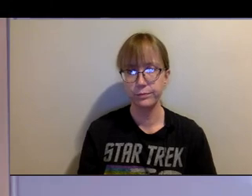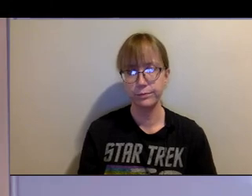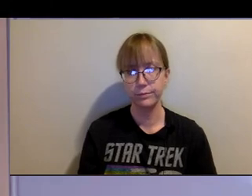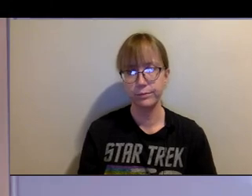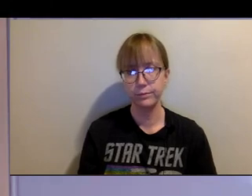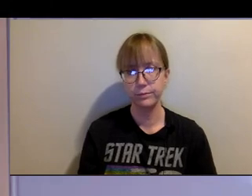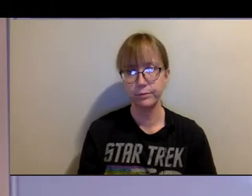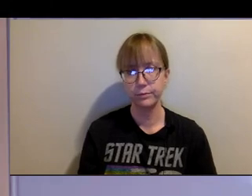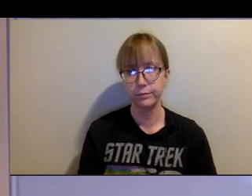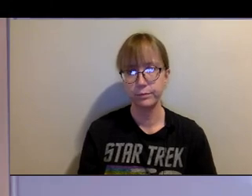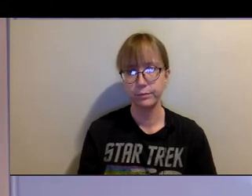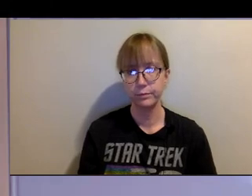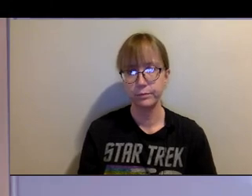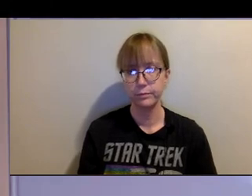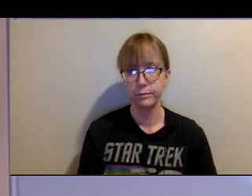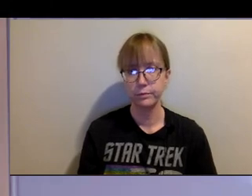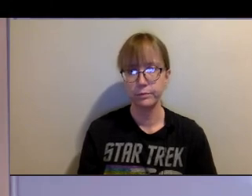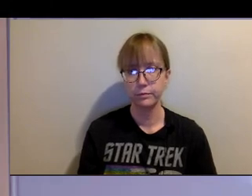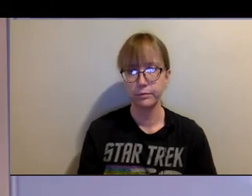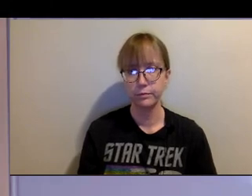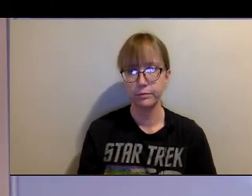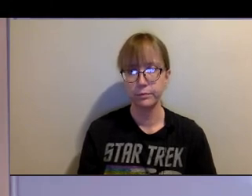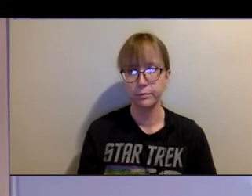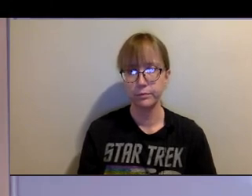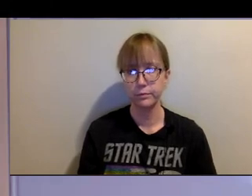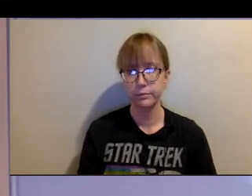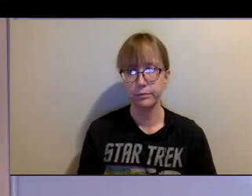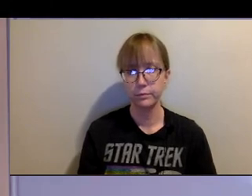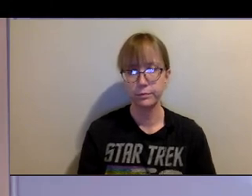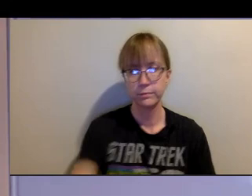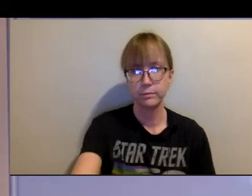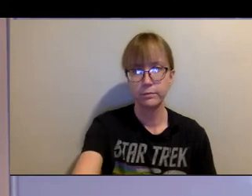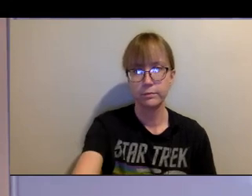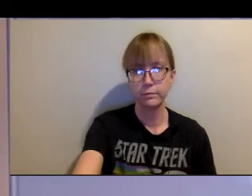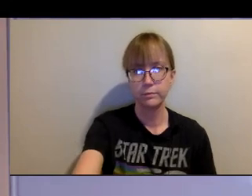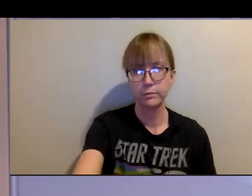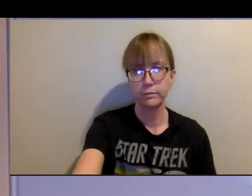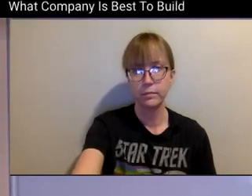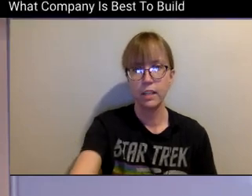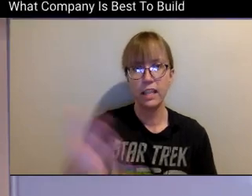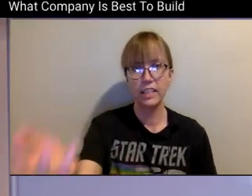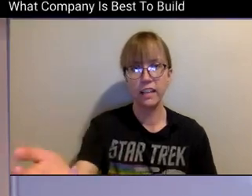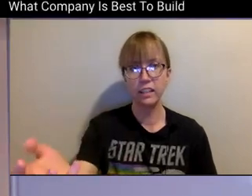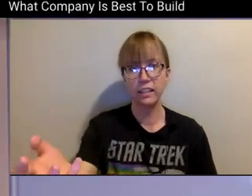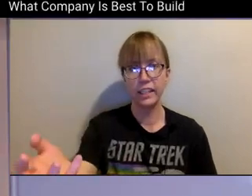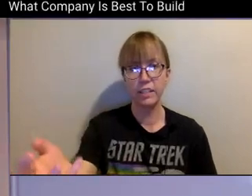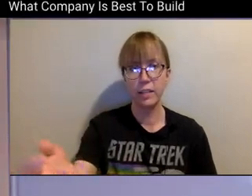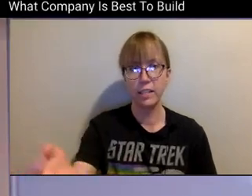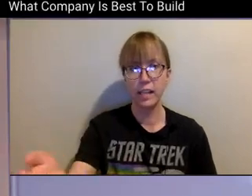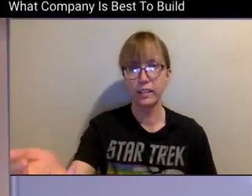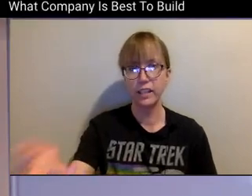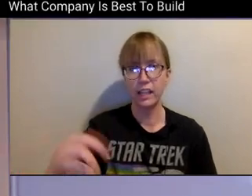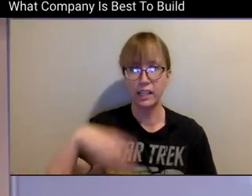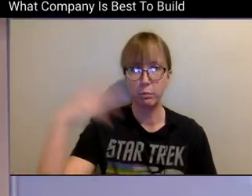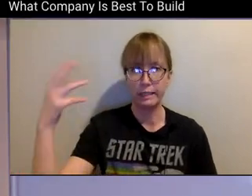joined. That's not the company's fault. That's not the company's fault, right? That's a problem that you have to... It's technically, he's right,